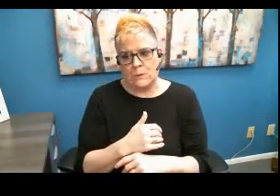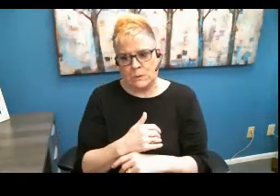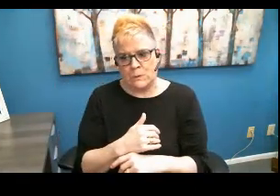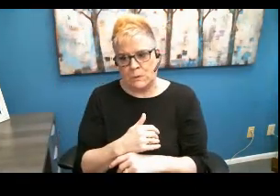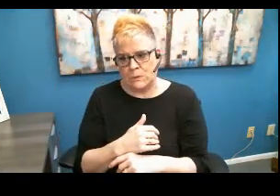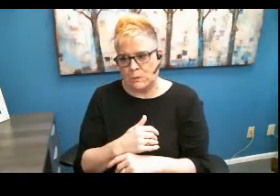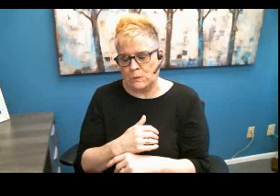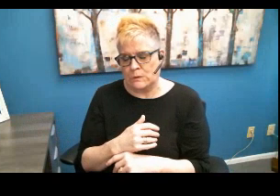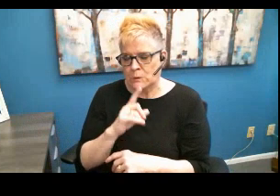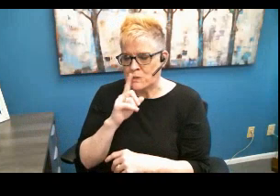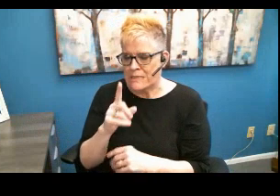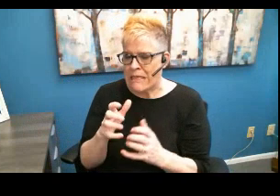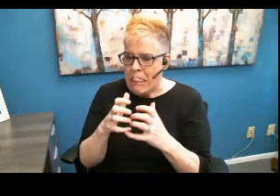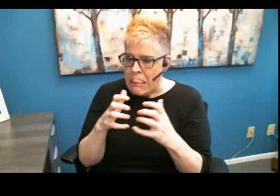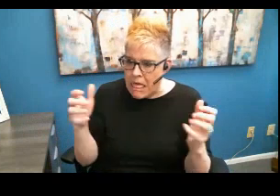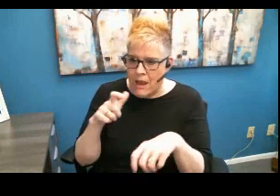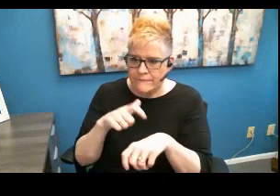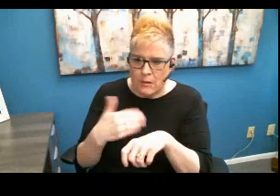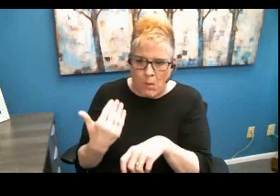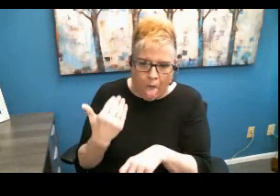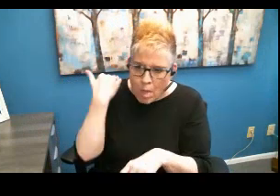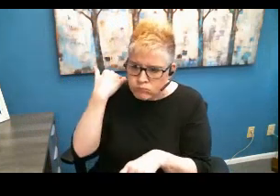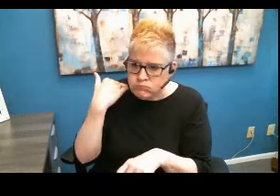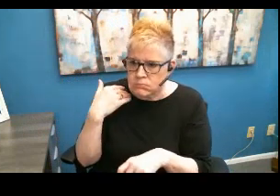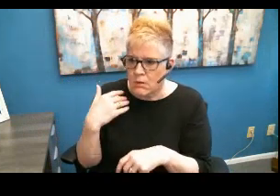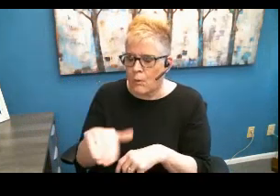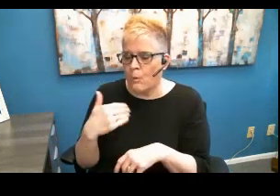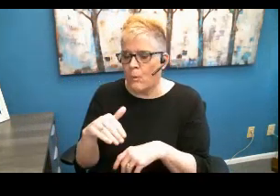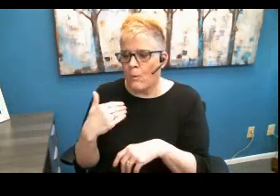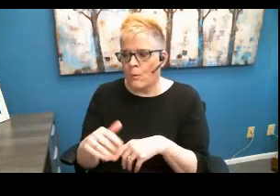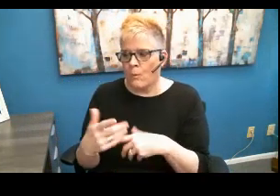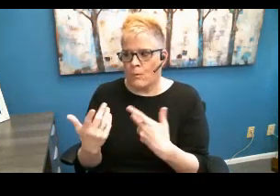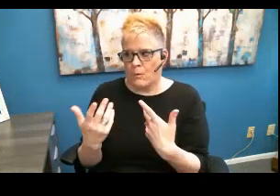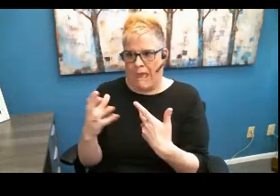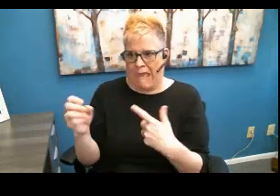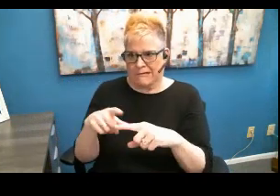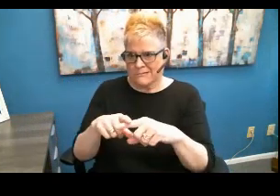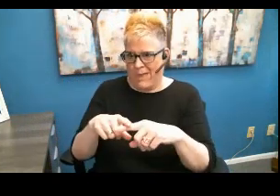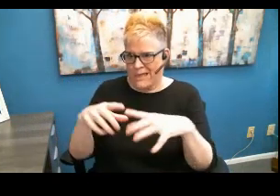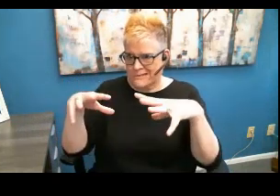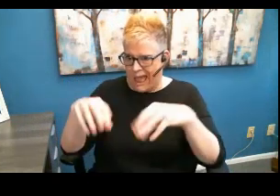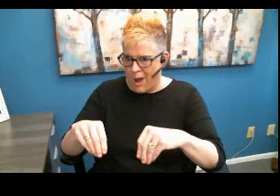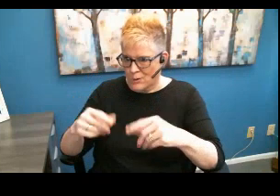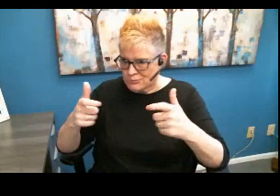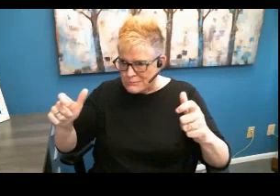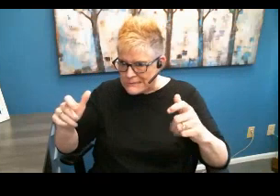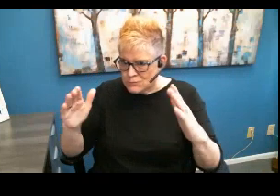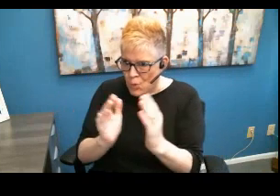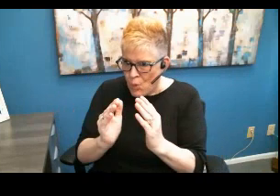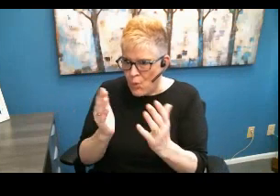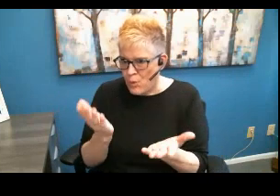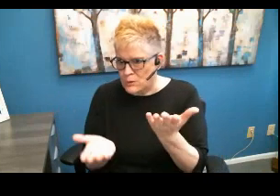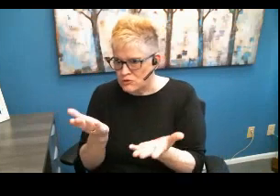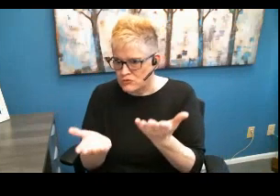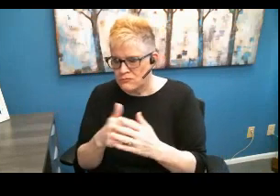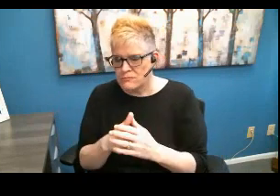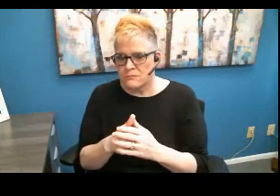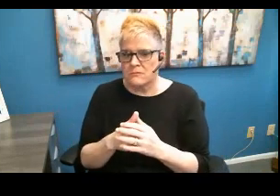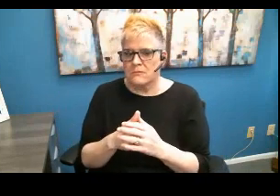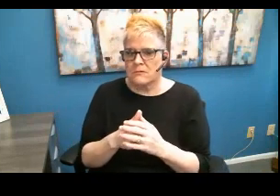coordination, and depending on the size of the outage, that coordination and communication compounds and grows. And